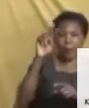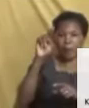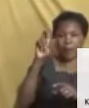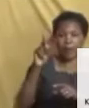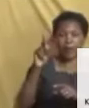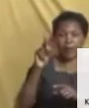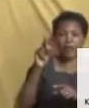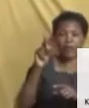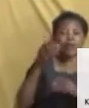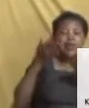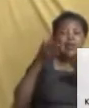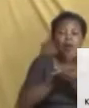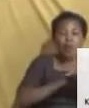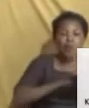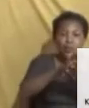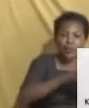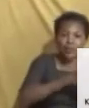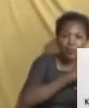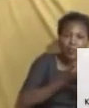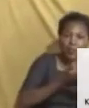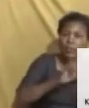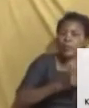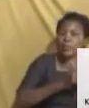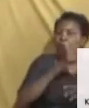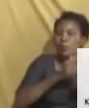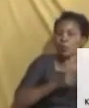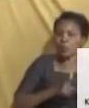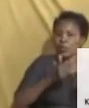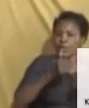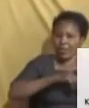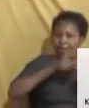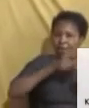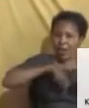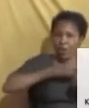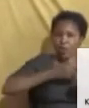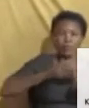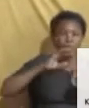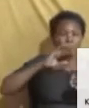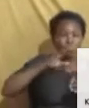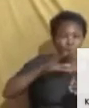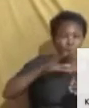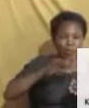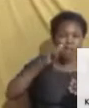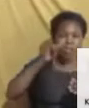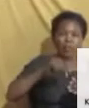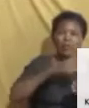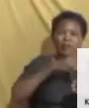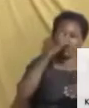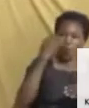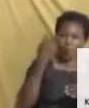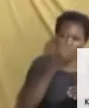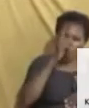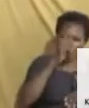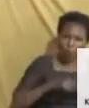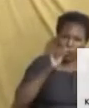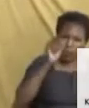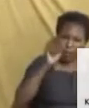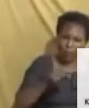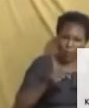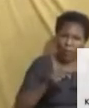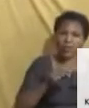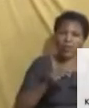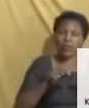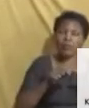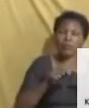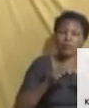basic structure in our submission is that which can only be altered. And what